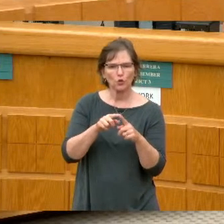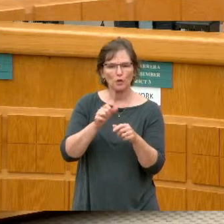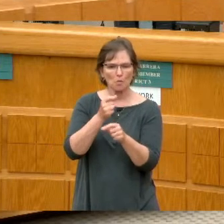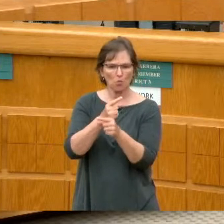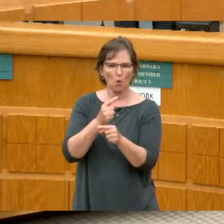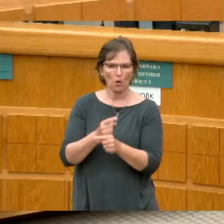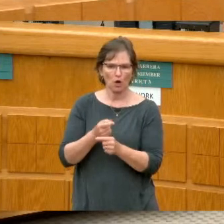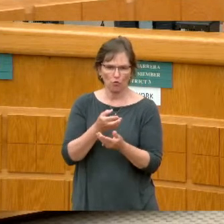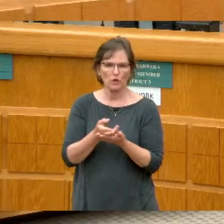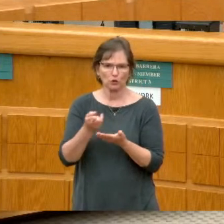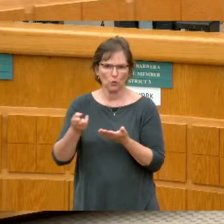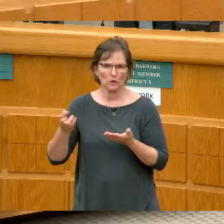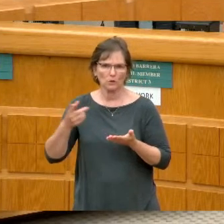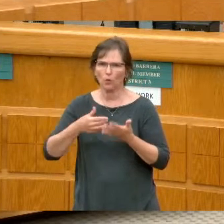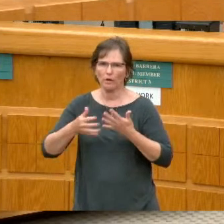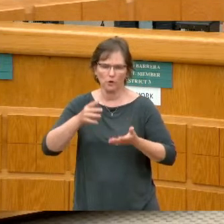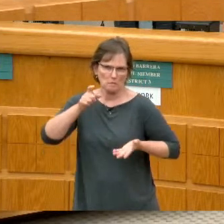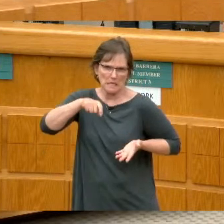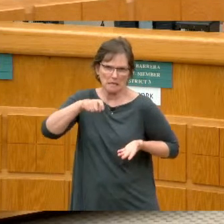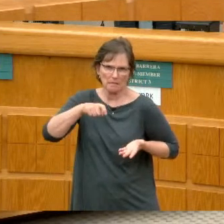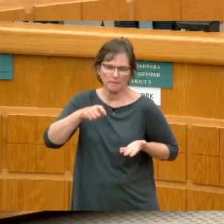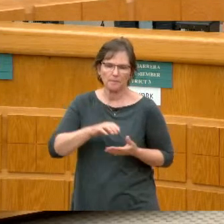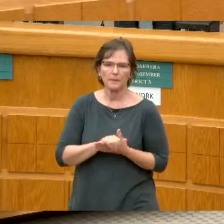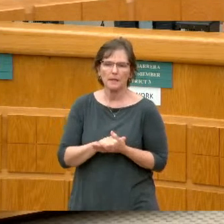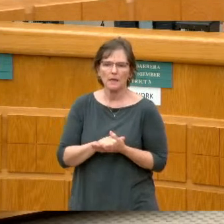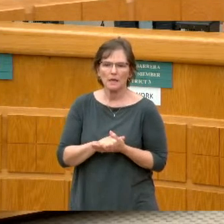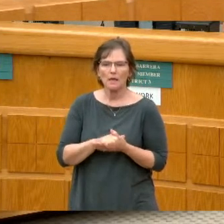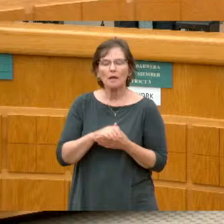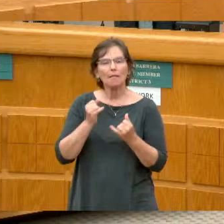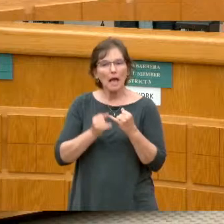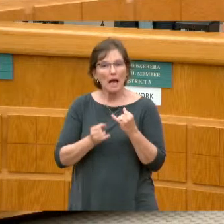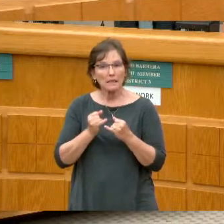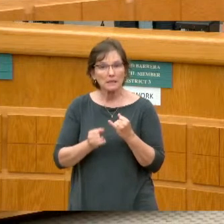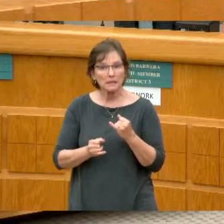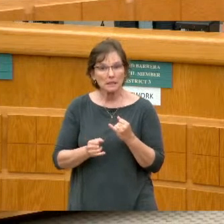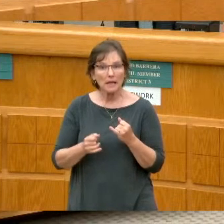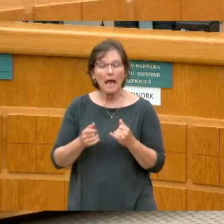need the clinic, I should have given you this number. It's